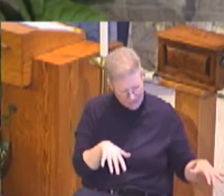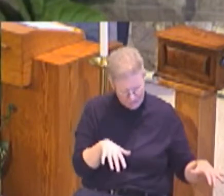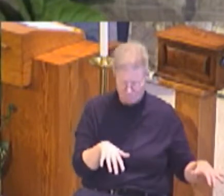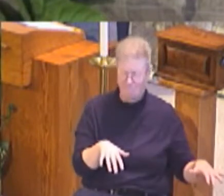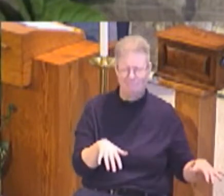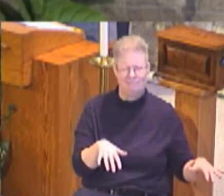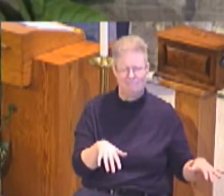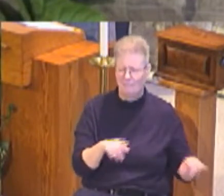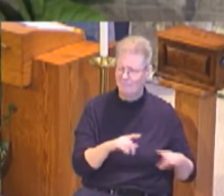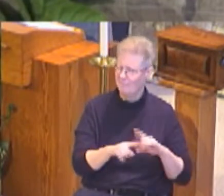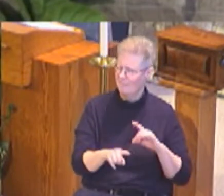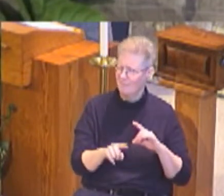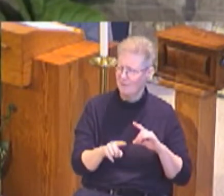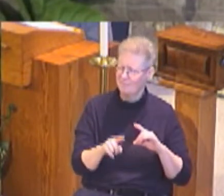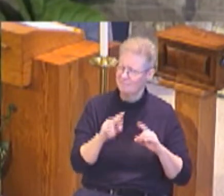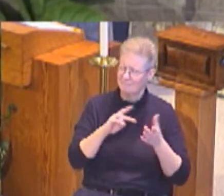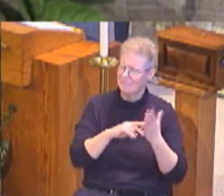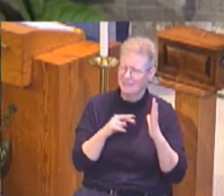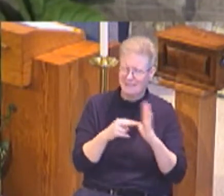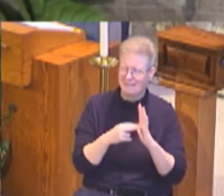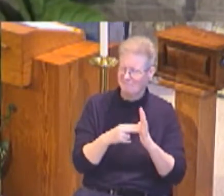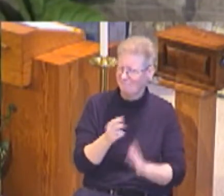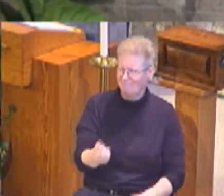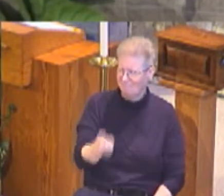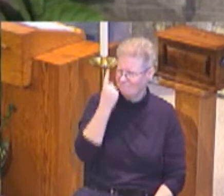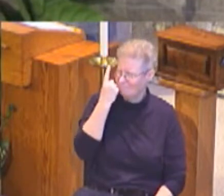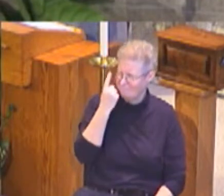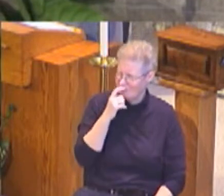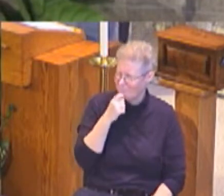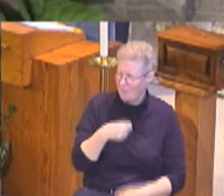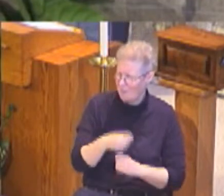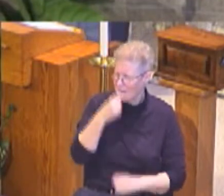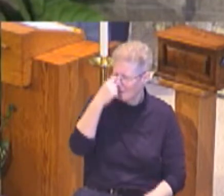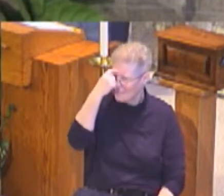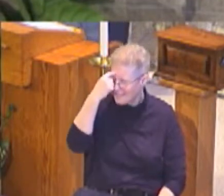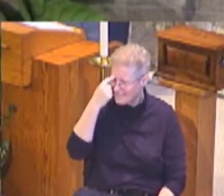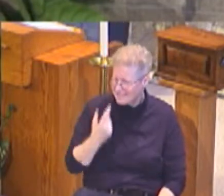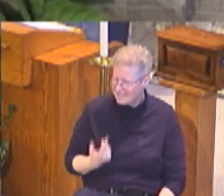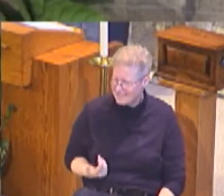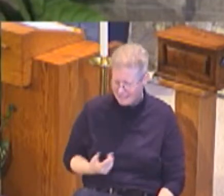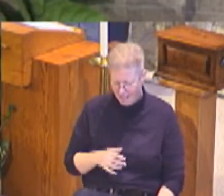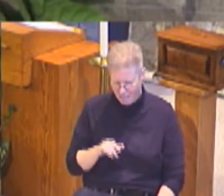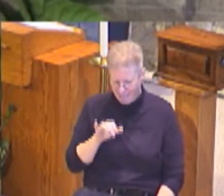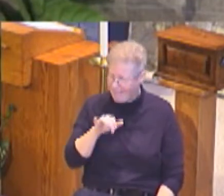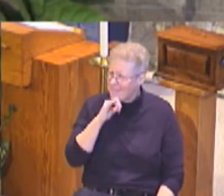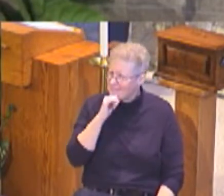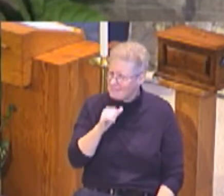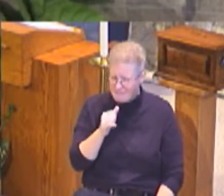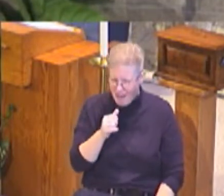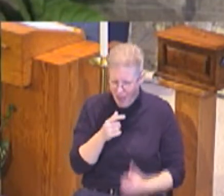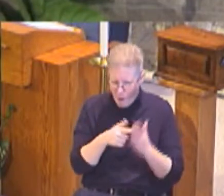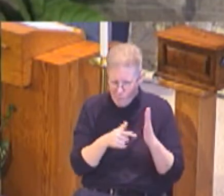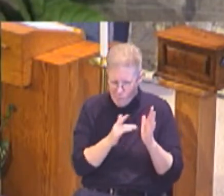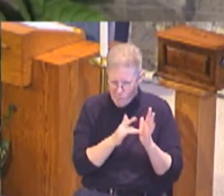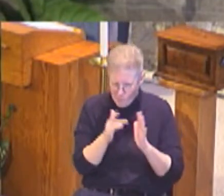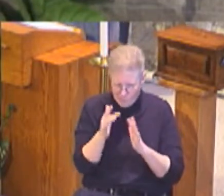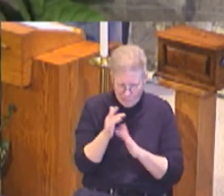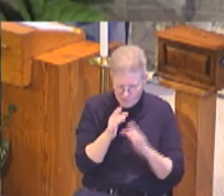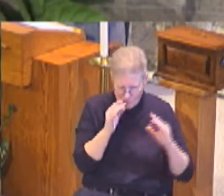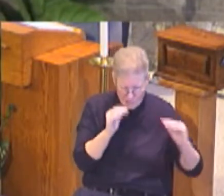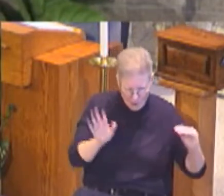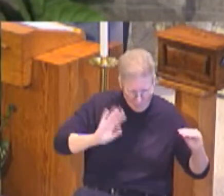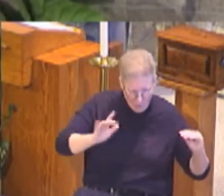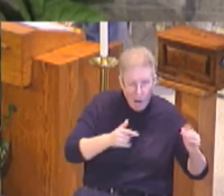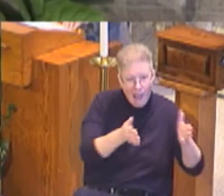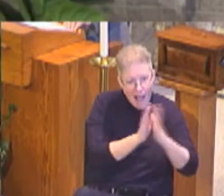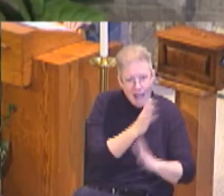sense. It is not at all what Jesus taught in saying, "Ask and you will receive,"